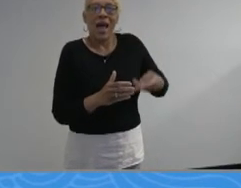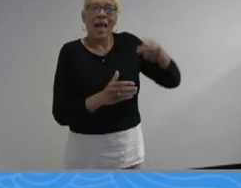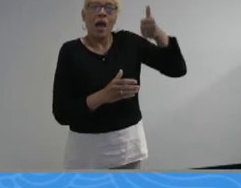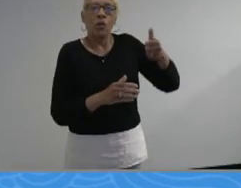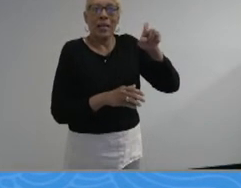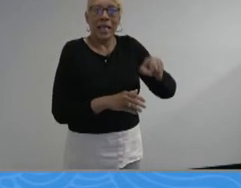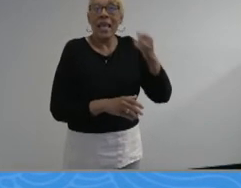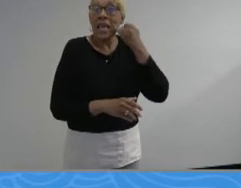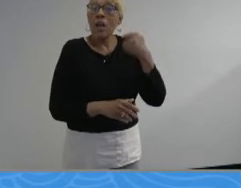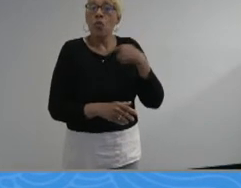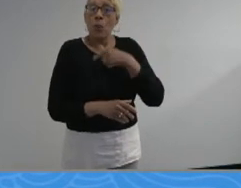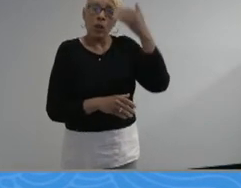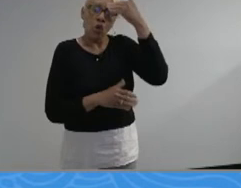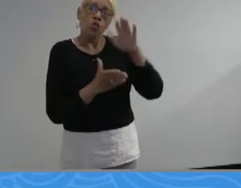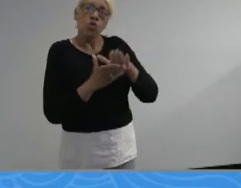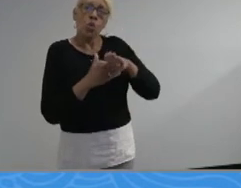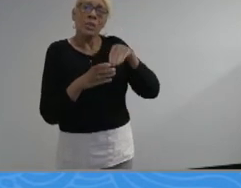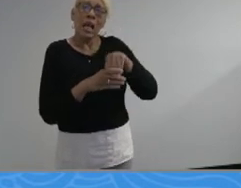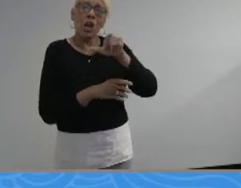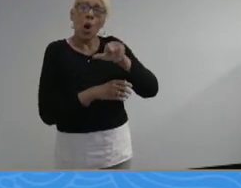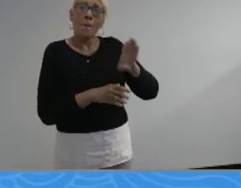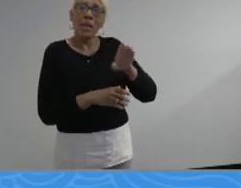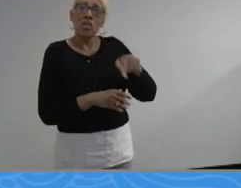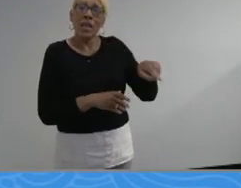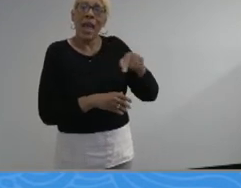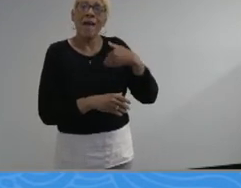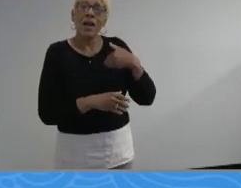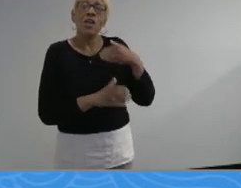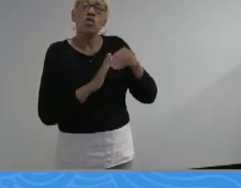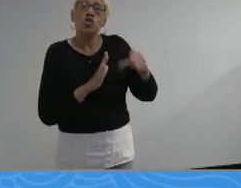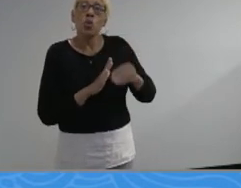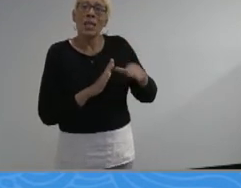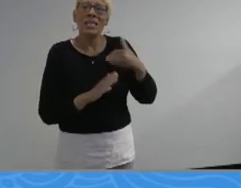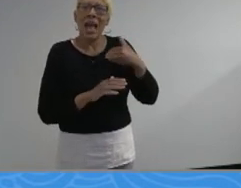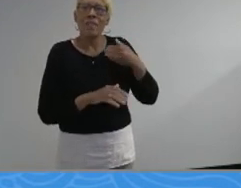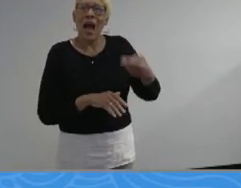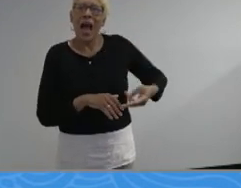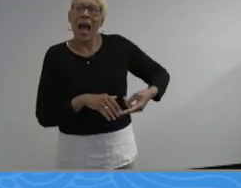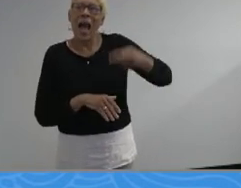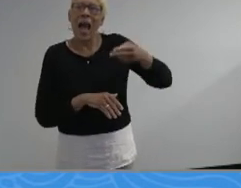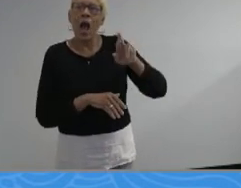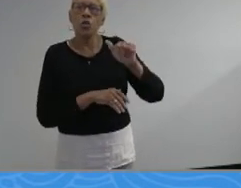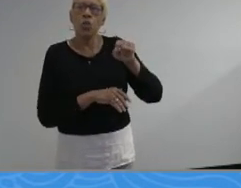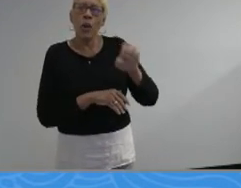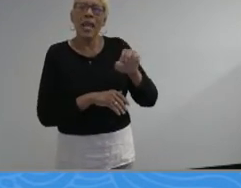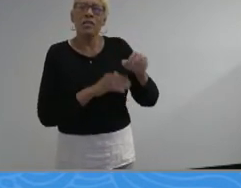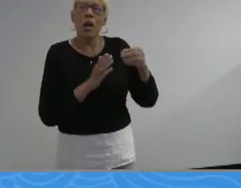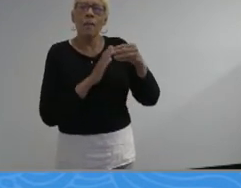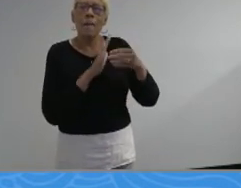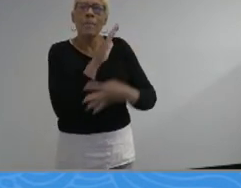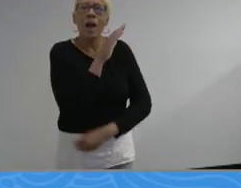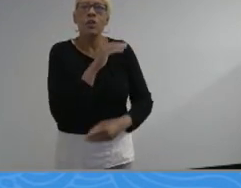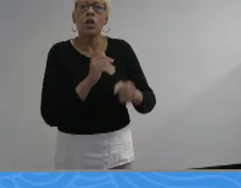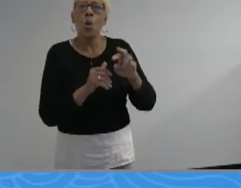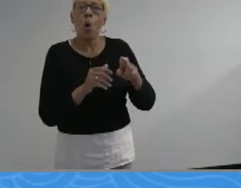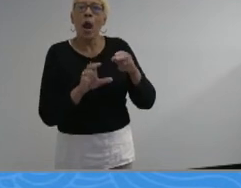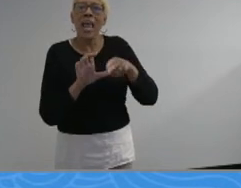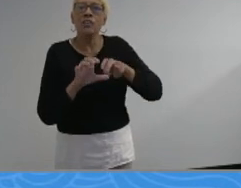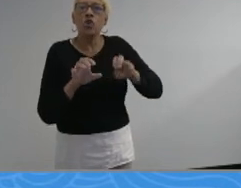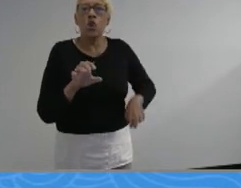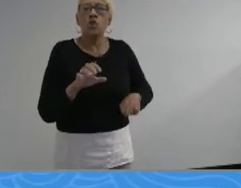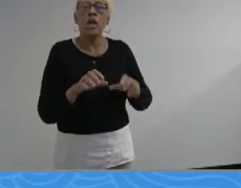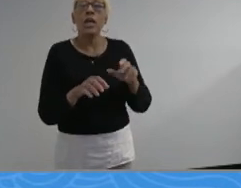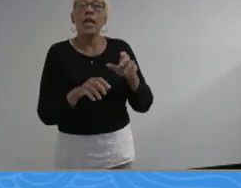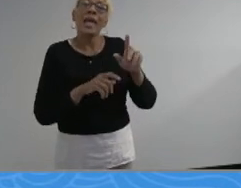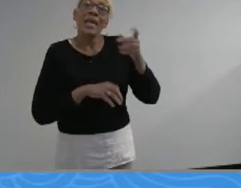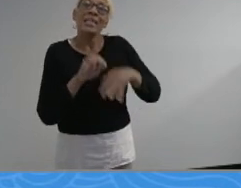are schools that we know of in Long Beach where students face high rates of anxiety, high rates of poverty, high rates of exclusion, then instead of putting